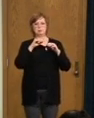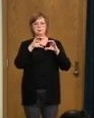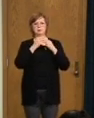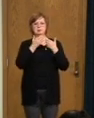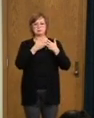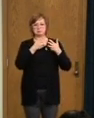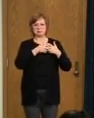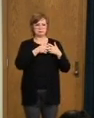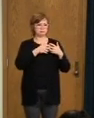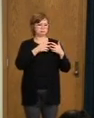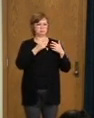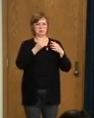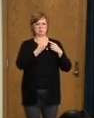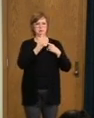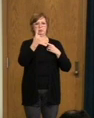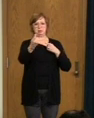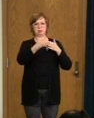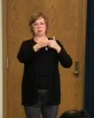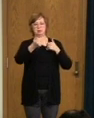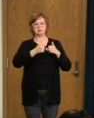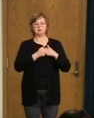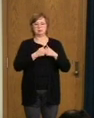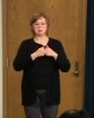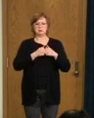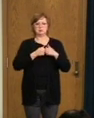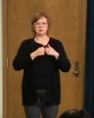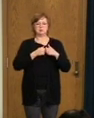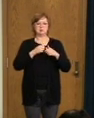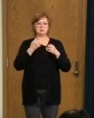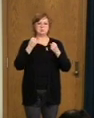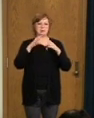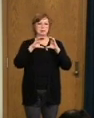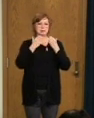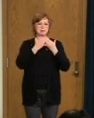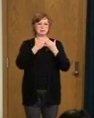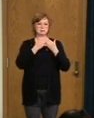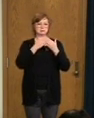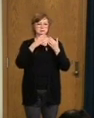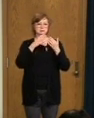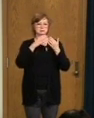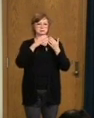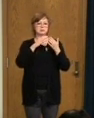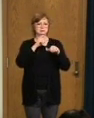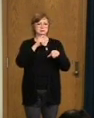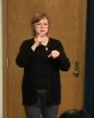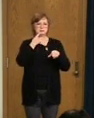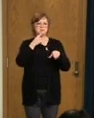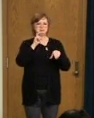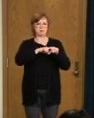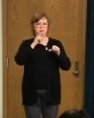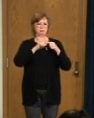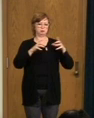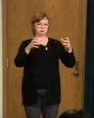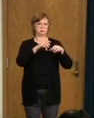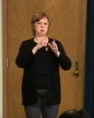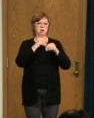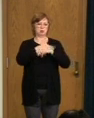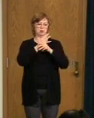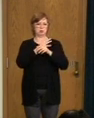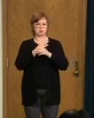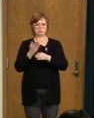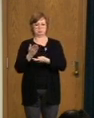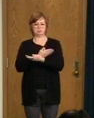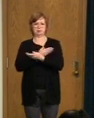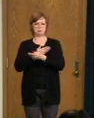so for operational reasons, many school divisions have gone to remote learning or online learning in the last couple of weeks before the